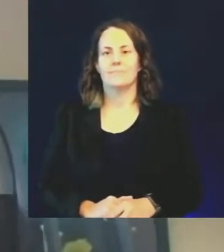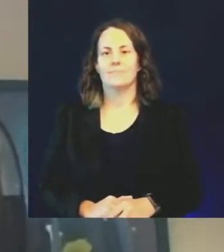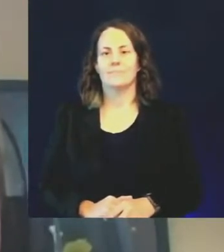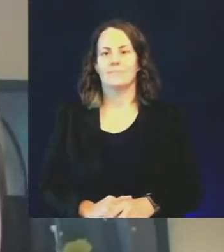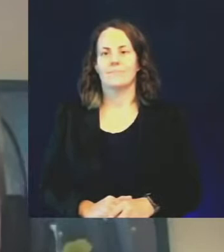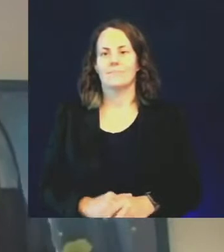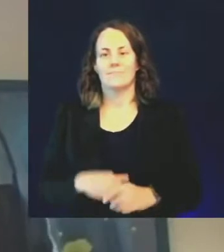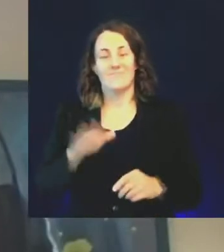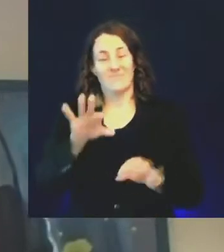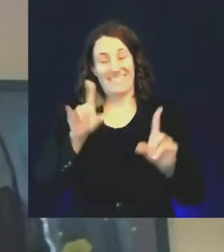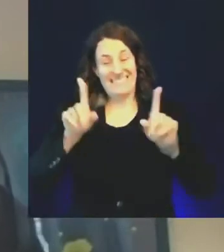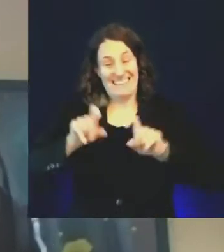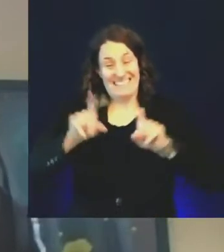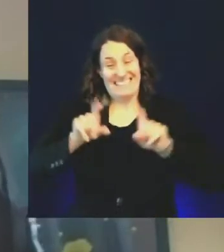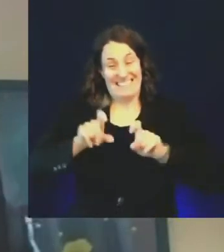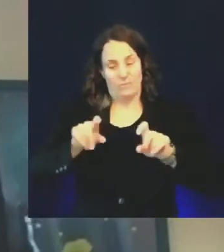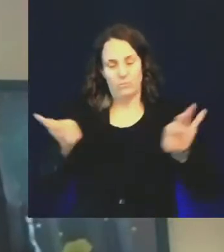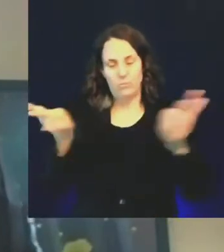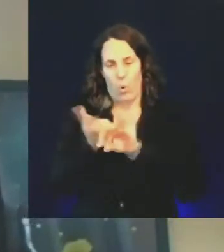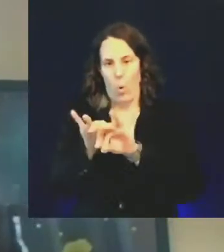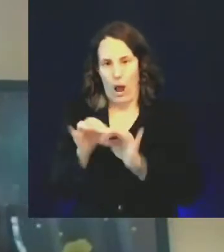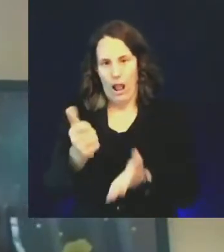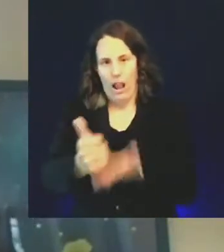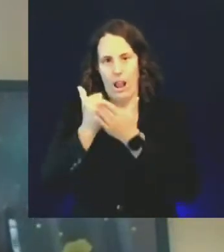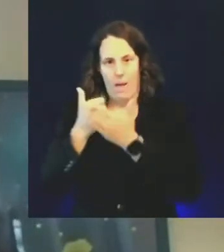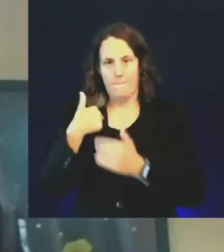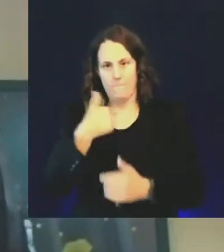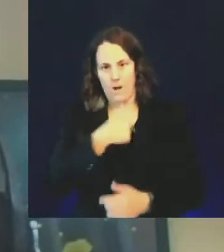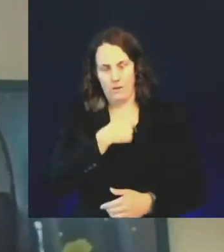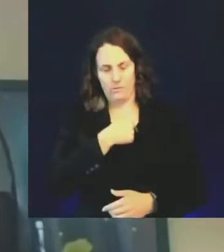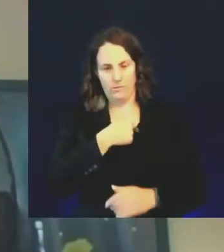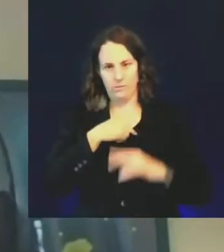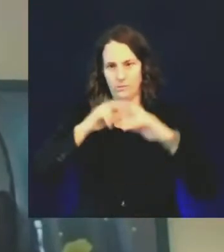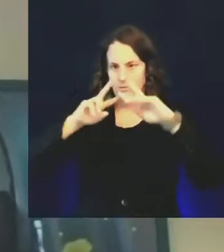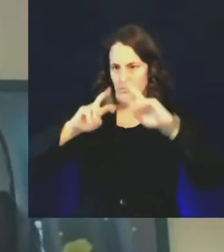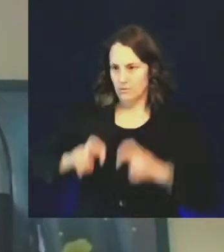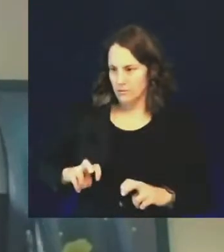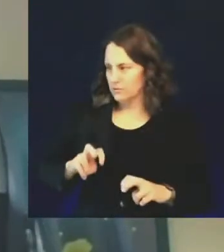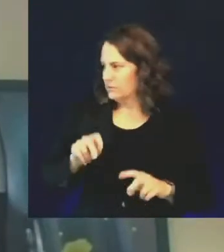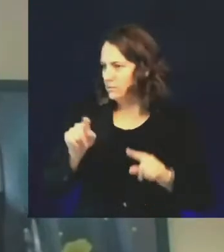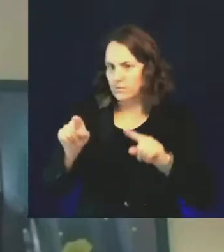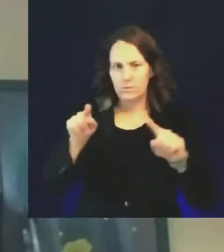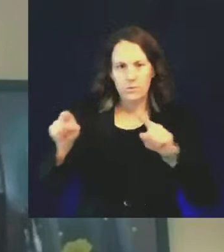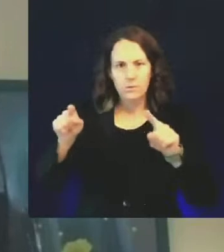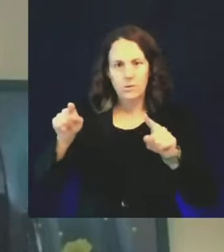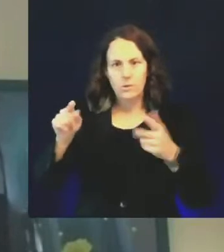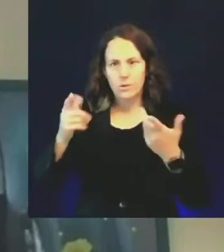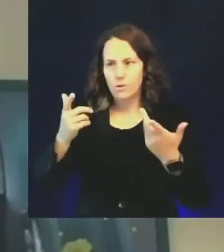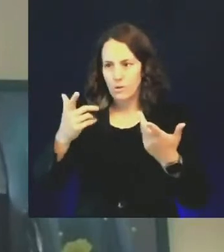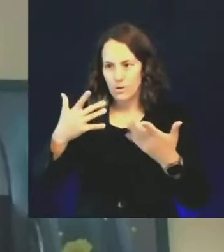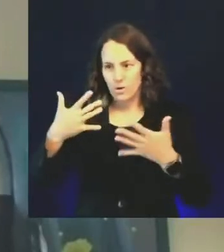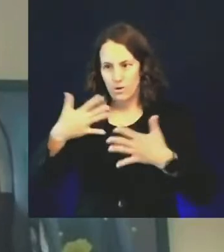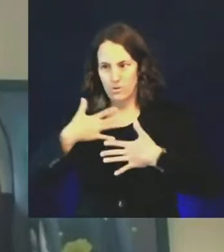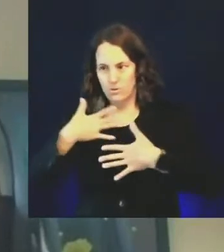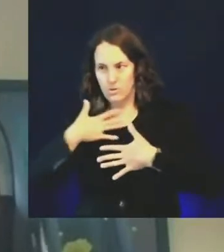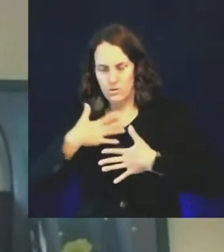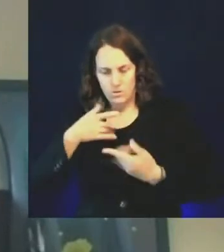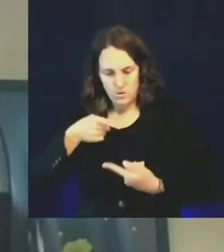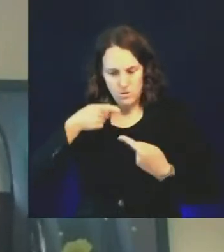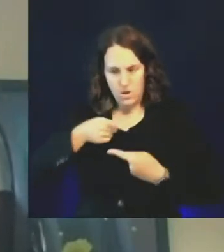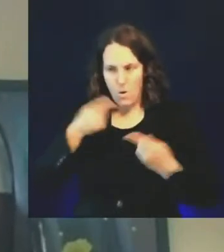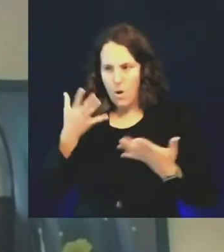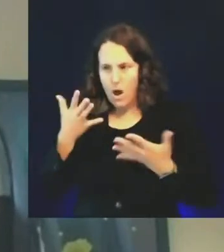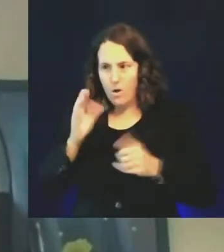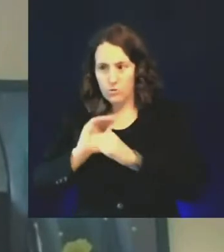a respiratory virus that is COVID from children that have other respiratory viruses. And along with that, just